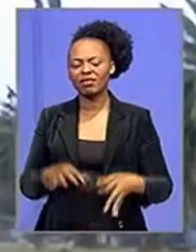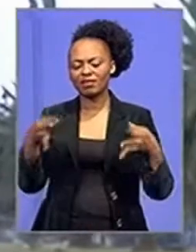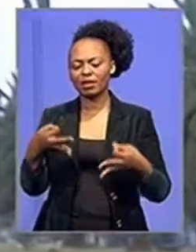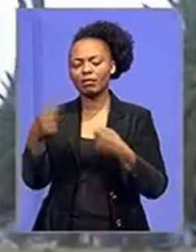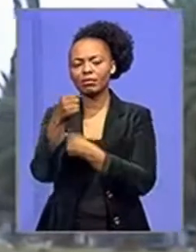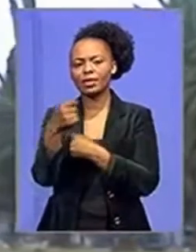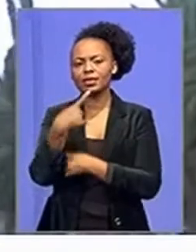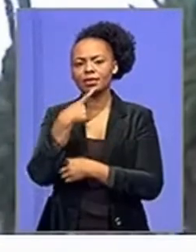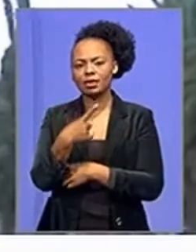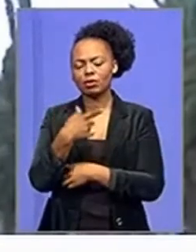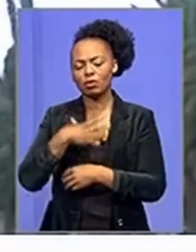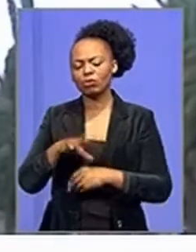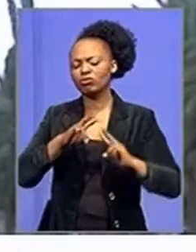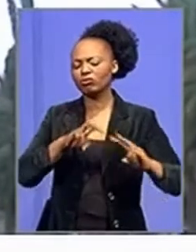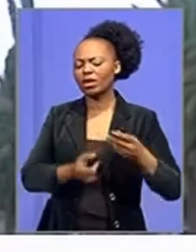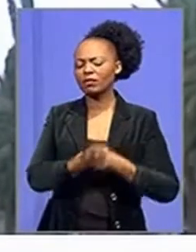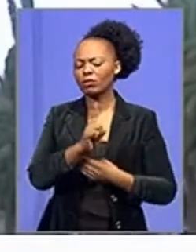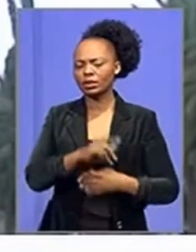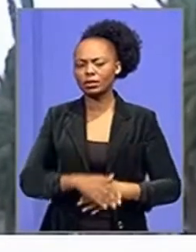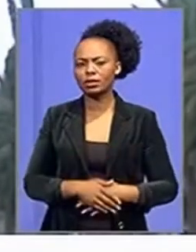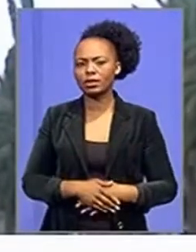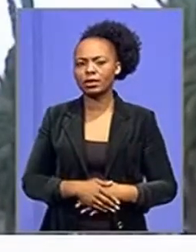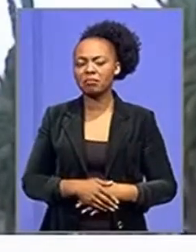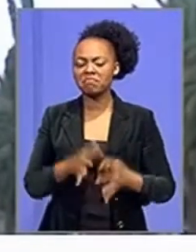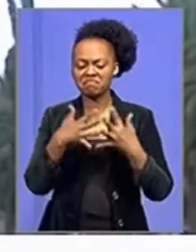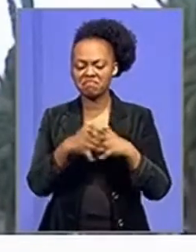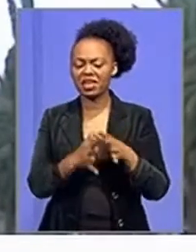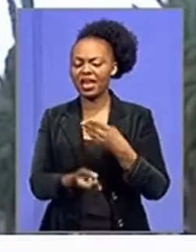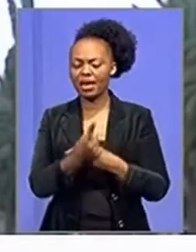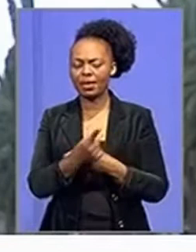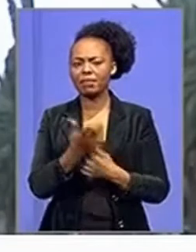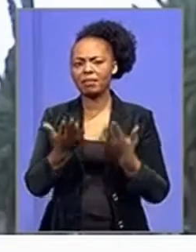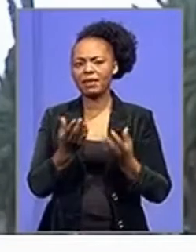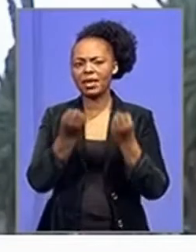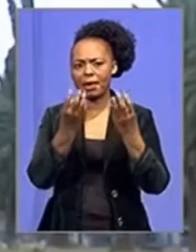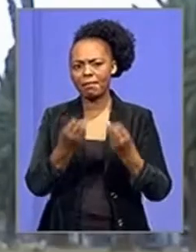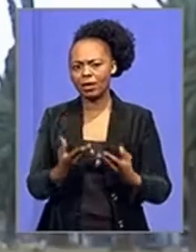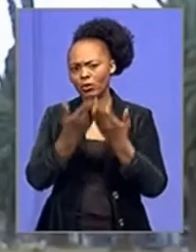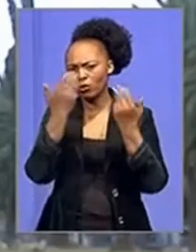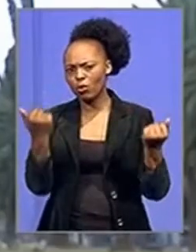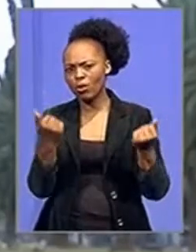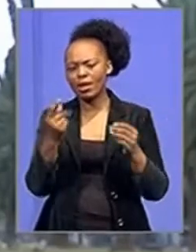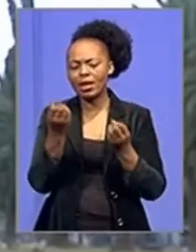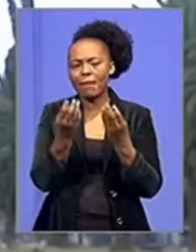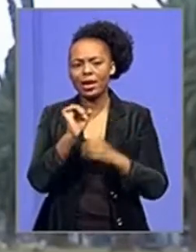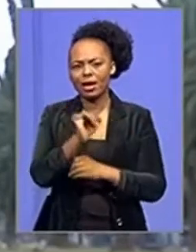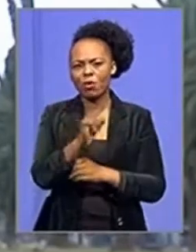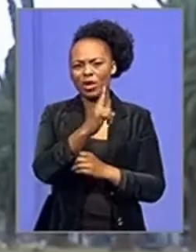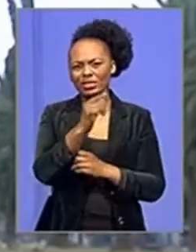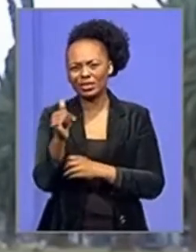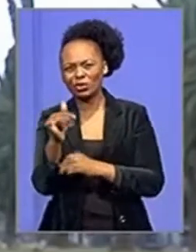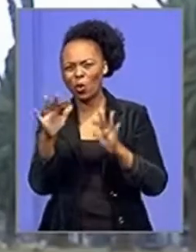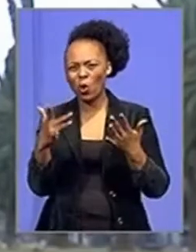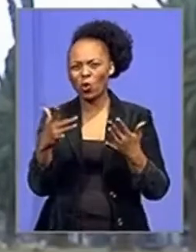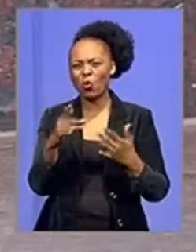le gore ba nne ba tloetsa letlapa lapele bane ba sesure gore number ya bone e starta ka 16 kampo e fela e starta ka 15 be